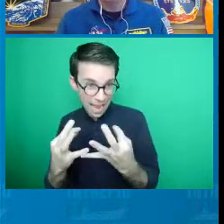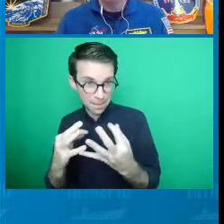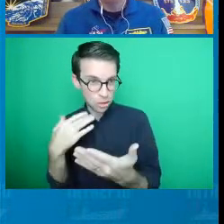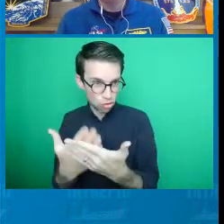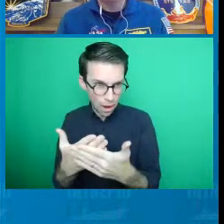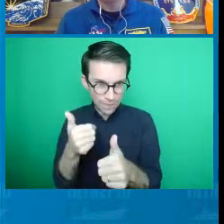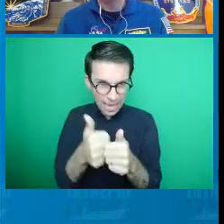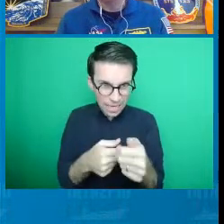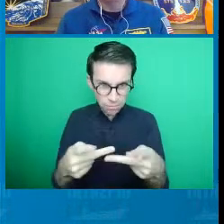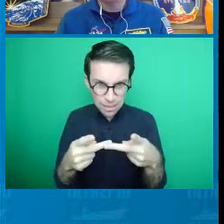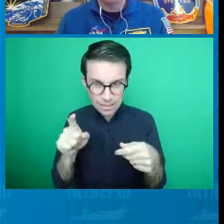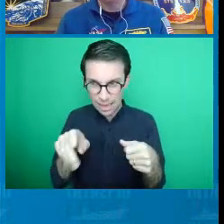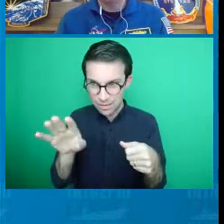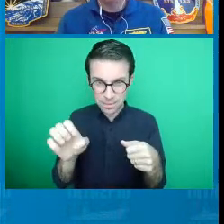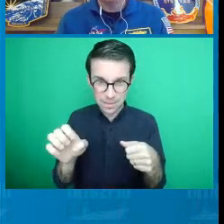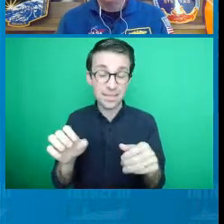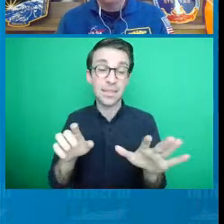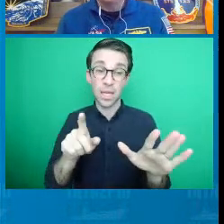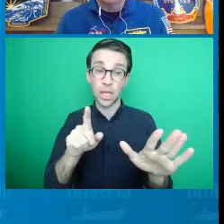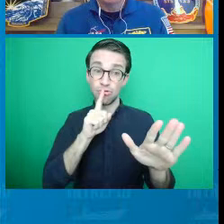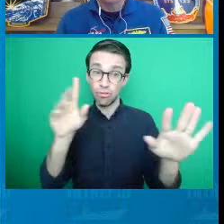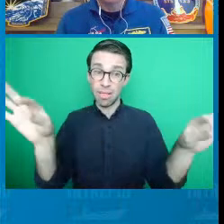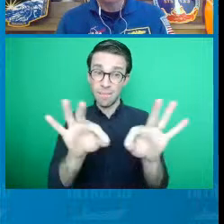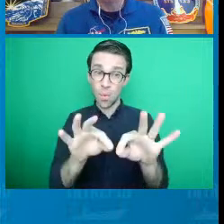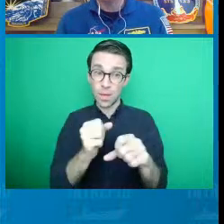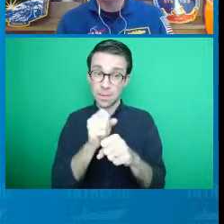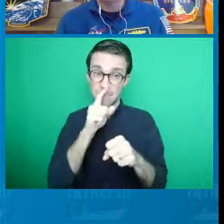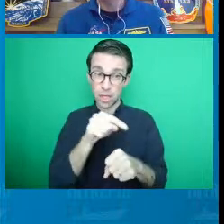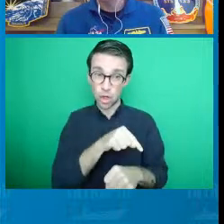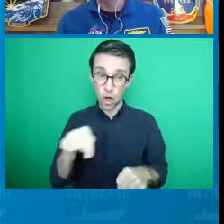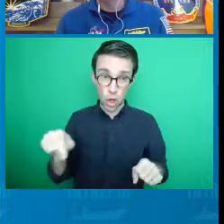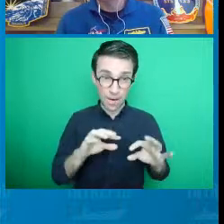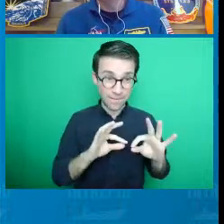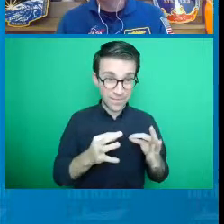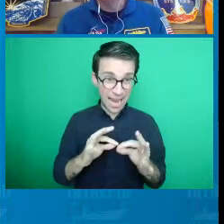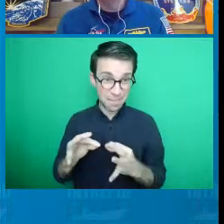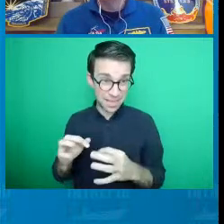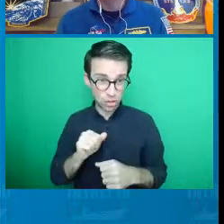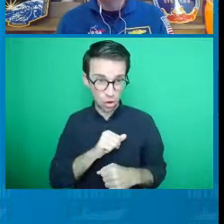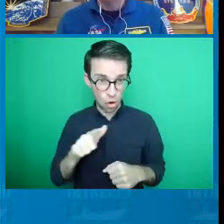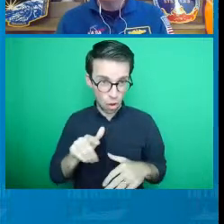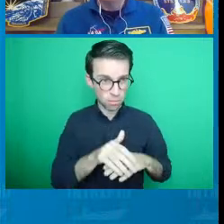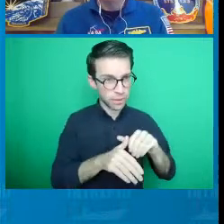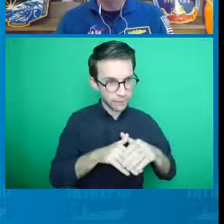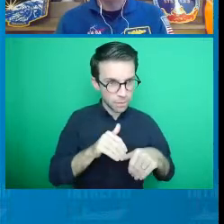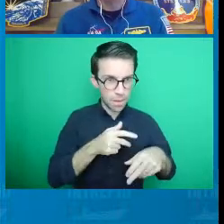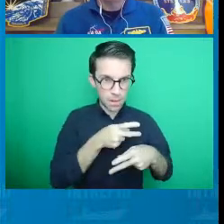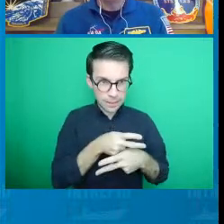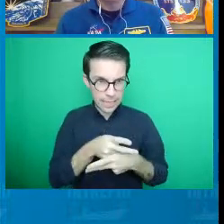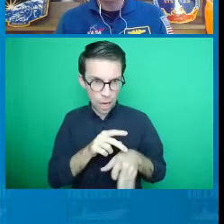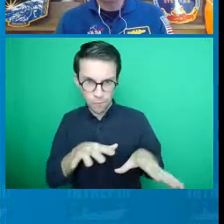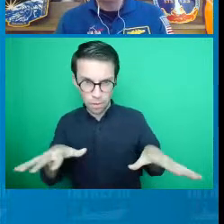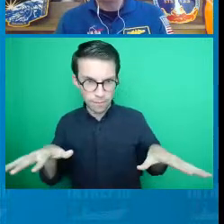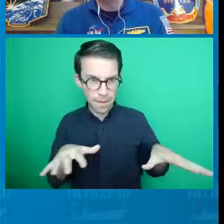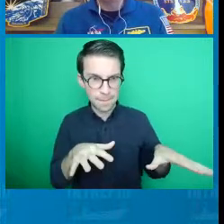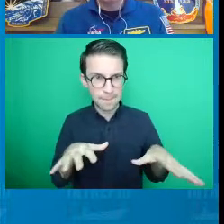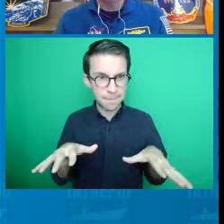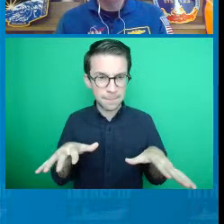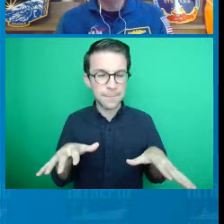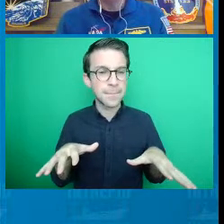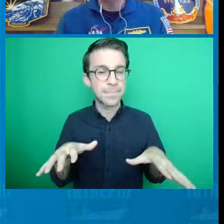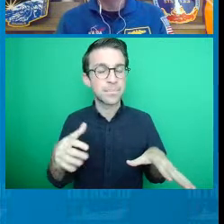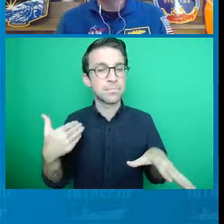it's really important to make sure that the families are taken care of for our astronauts on orbit. And we were there, and